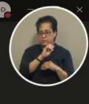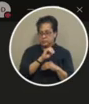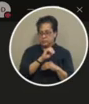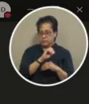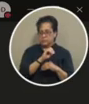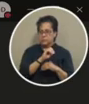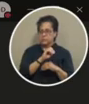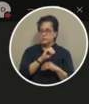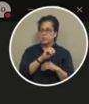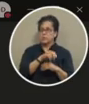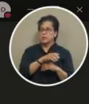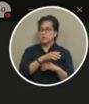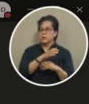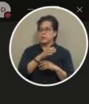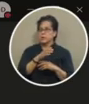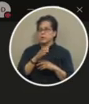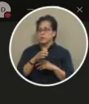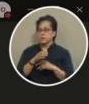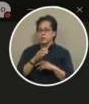$54,465.32.